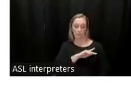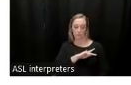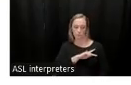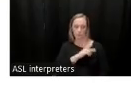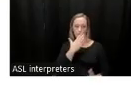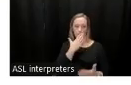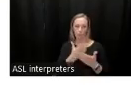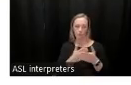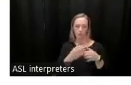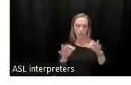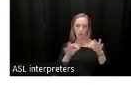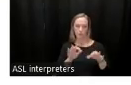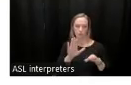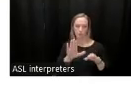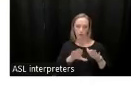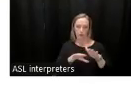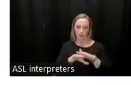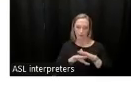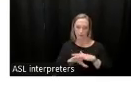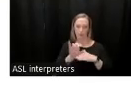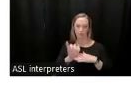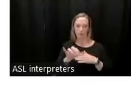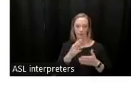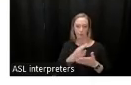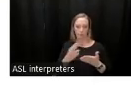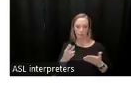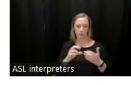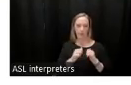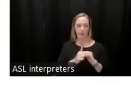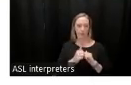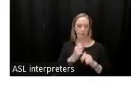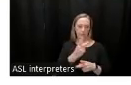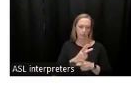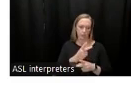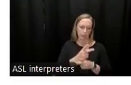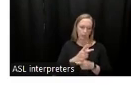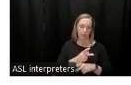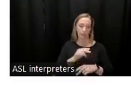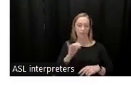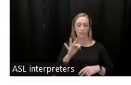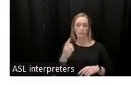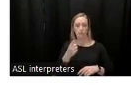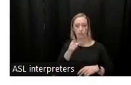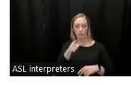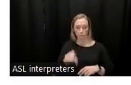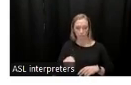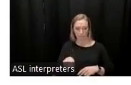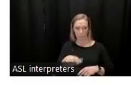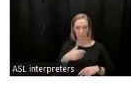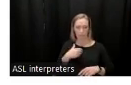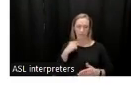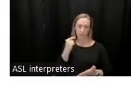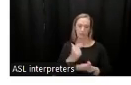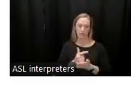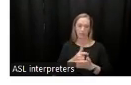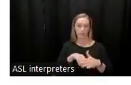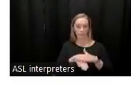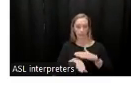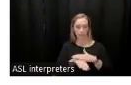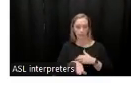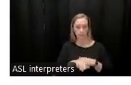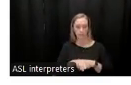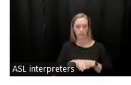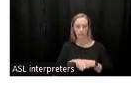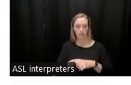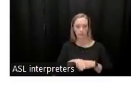that resource, how it's taken care of, if it's something you need to have guaranteed access to,